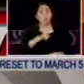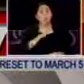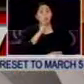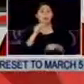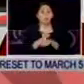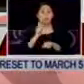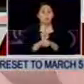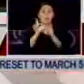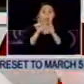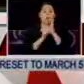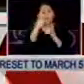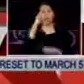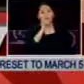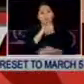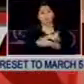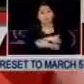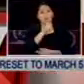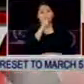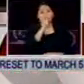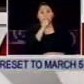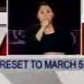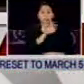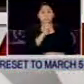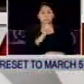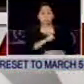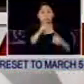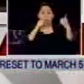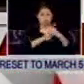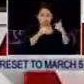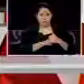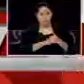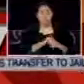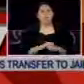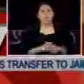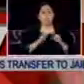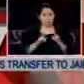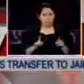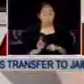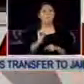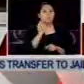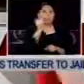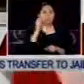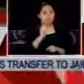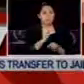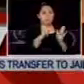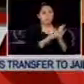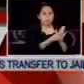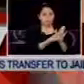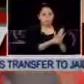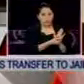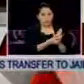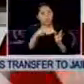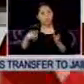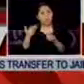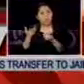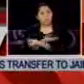Honor. And we agree with that 100%. But it must be shown that the impeachment case has something to do with the alleged